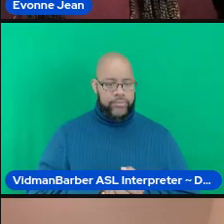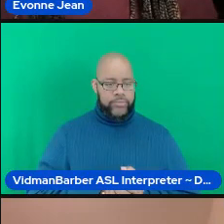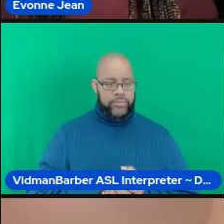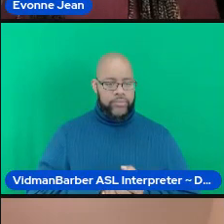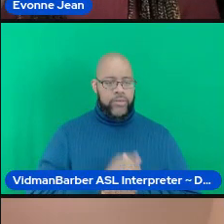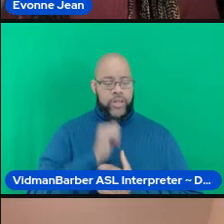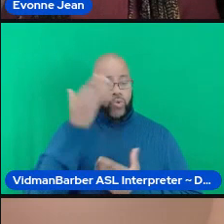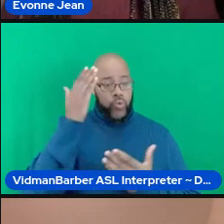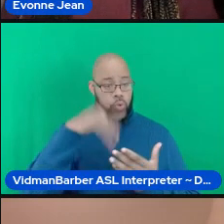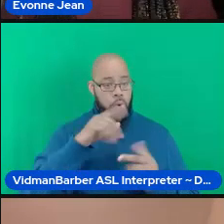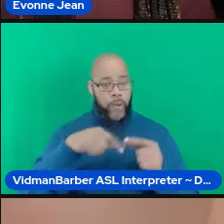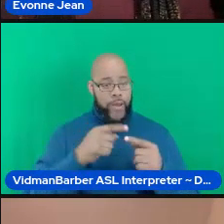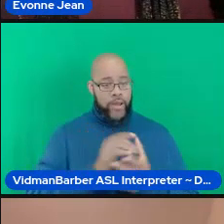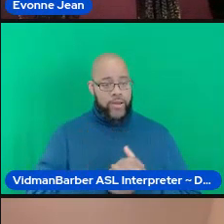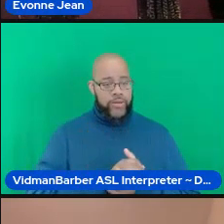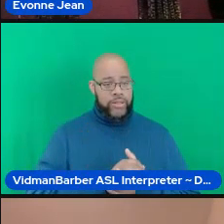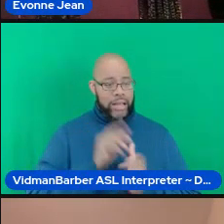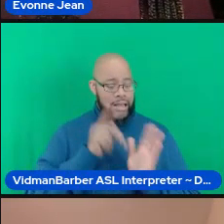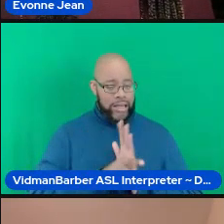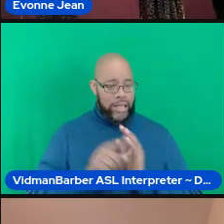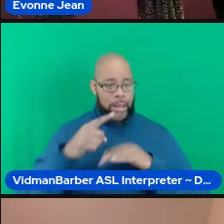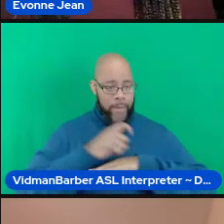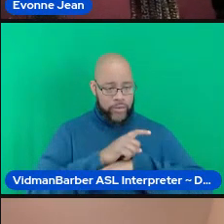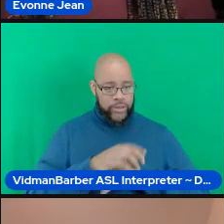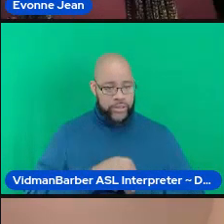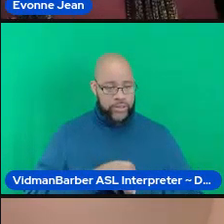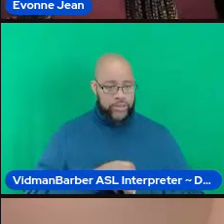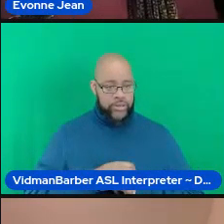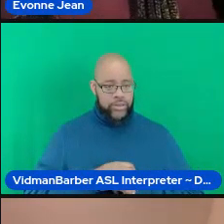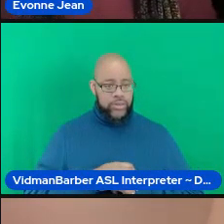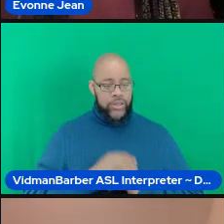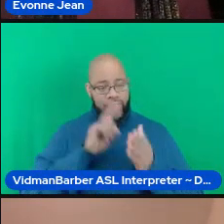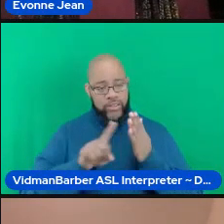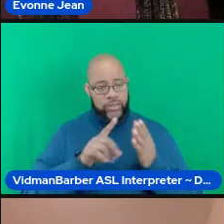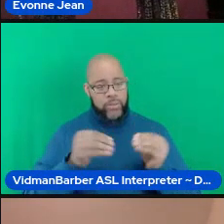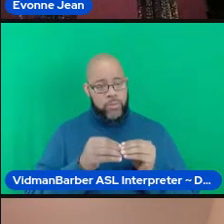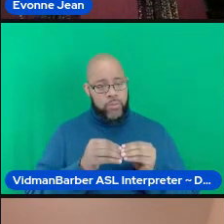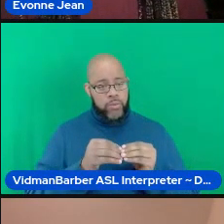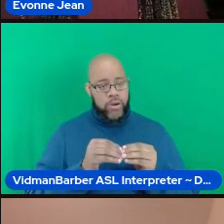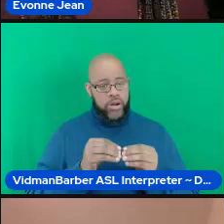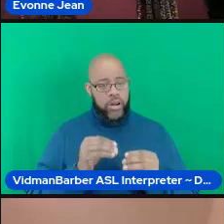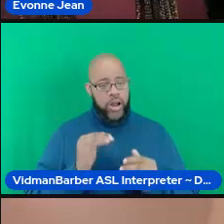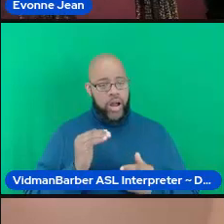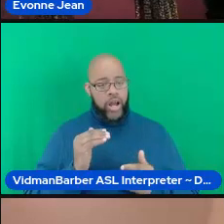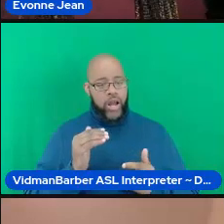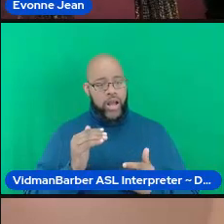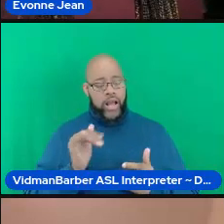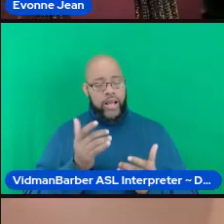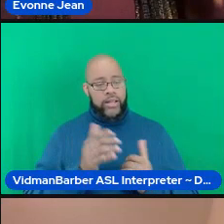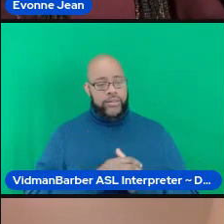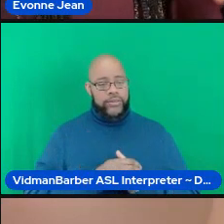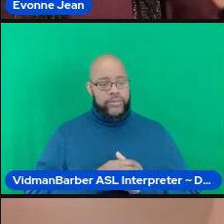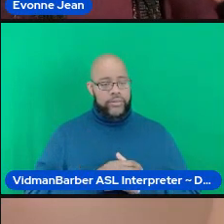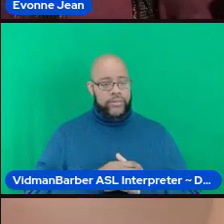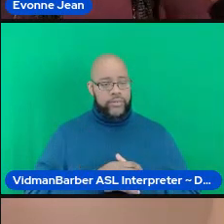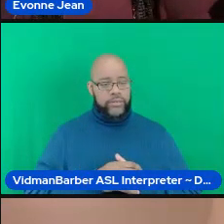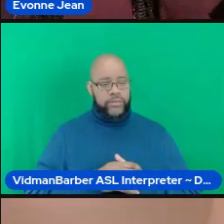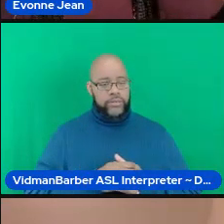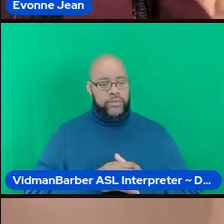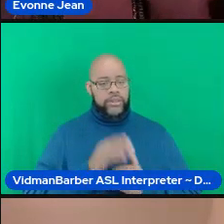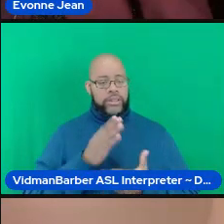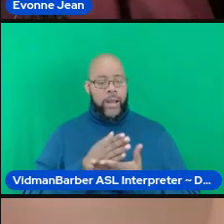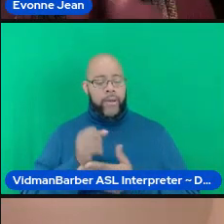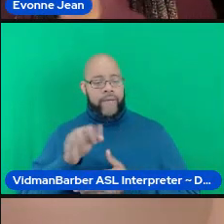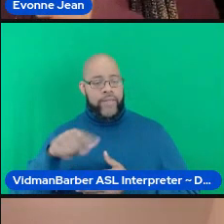know about killing parasites. So the investigation is more of a stopping of them